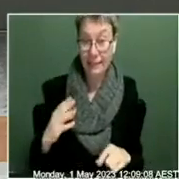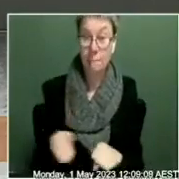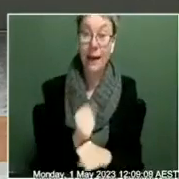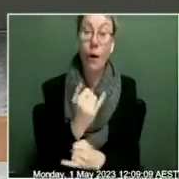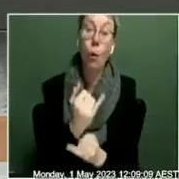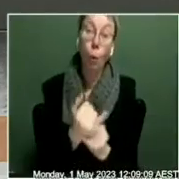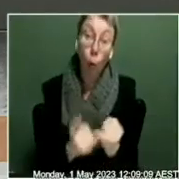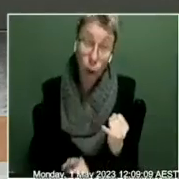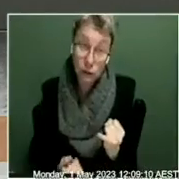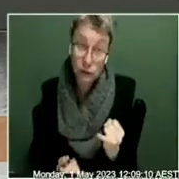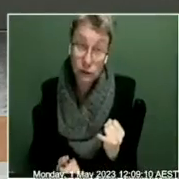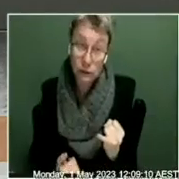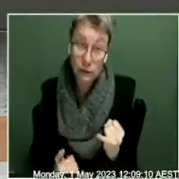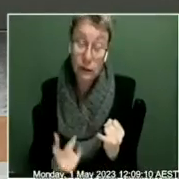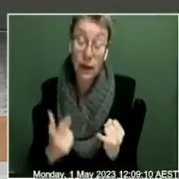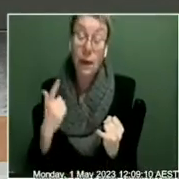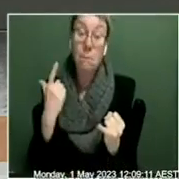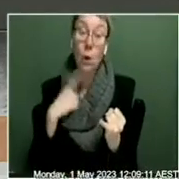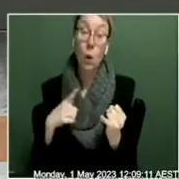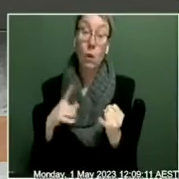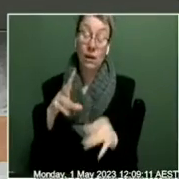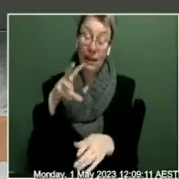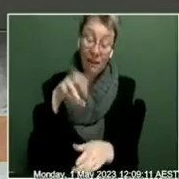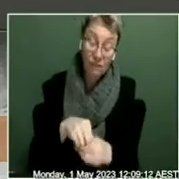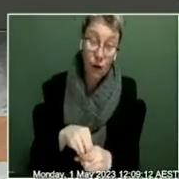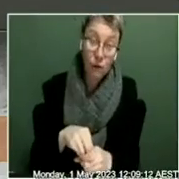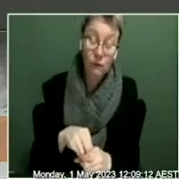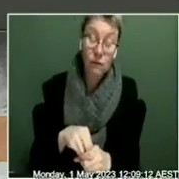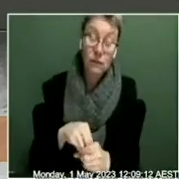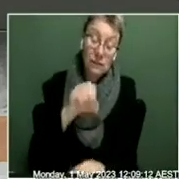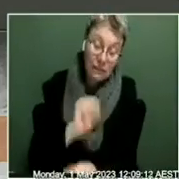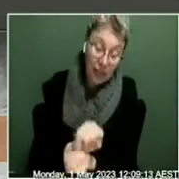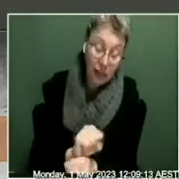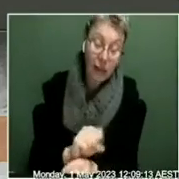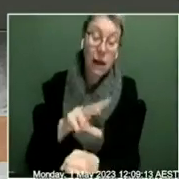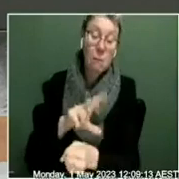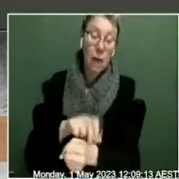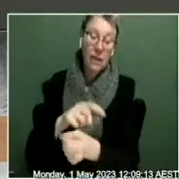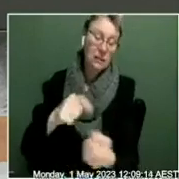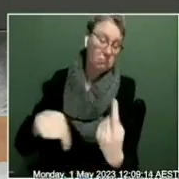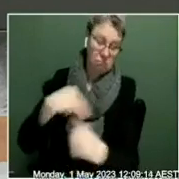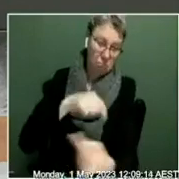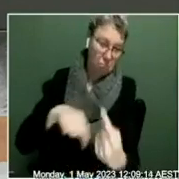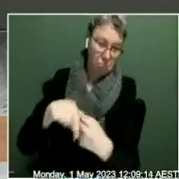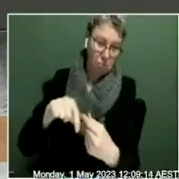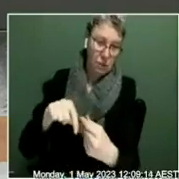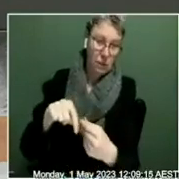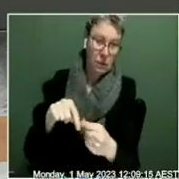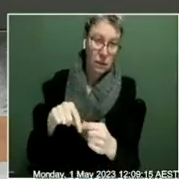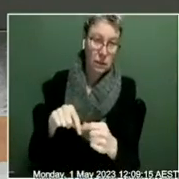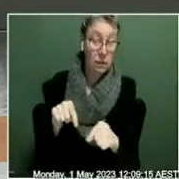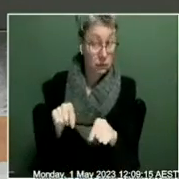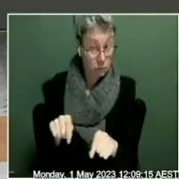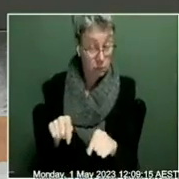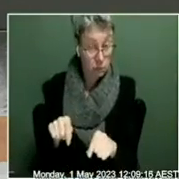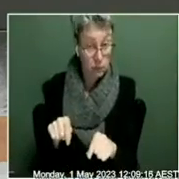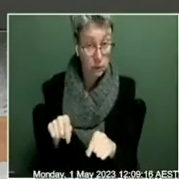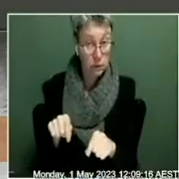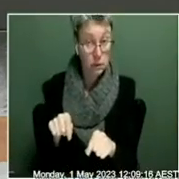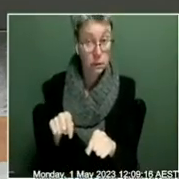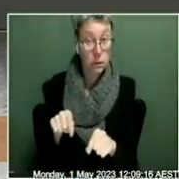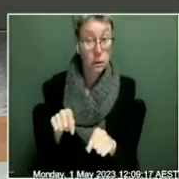that consistent with your understanding of the science?